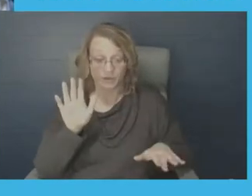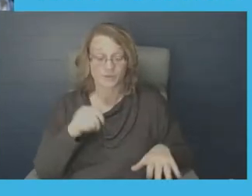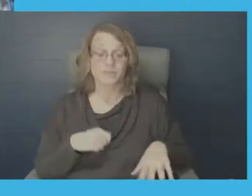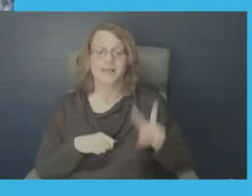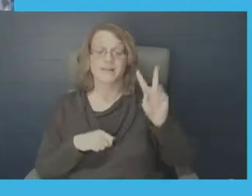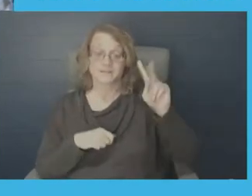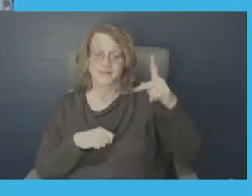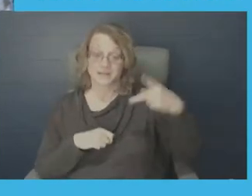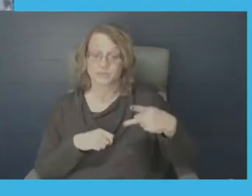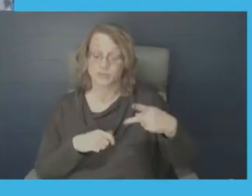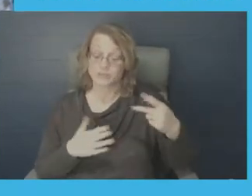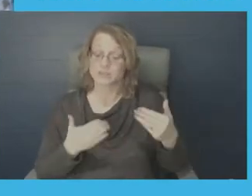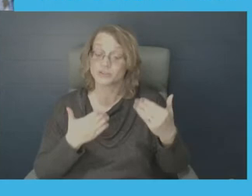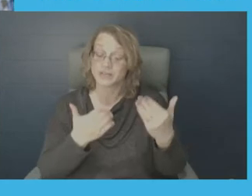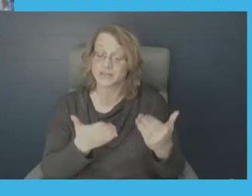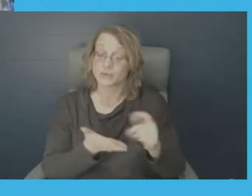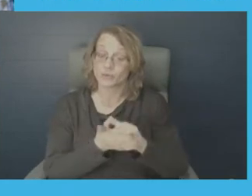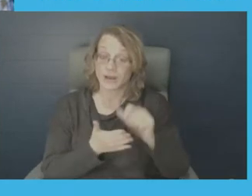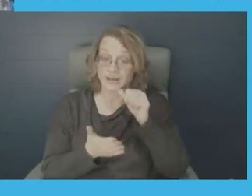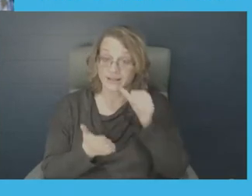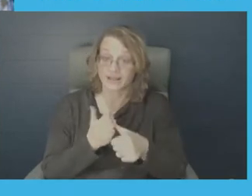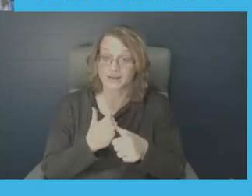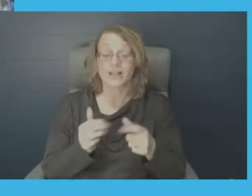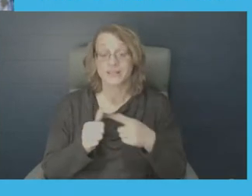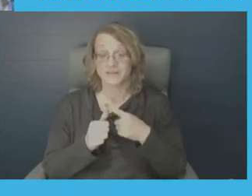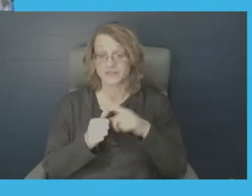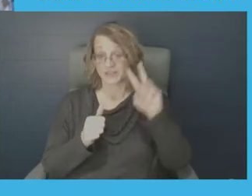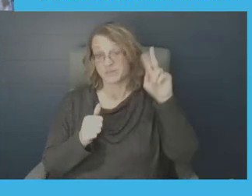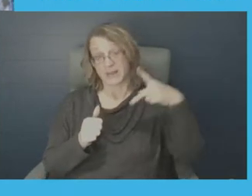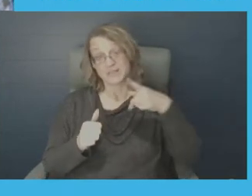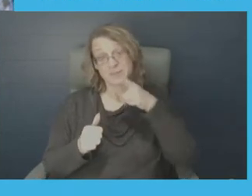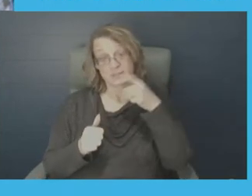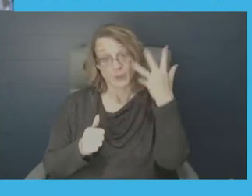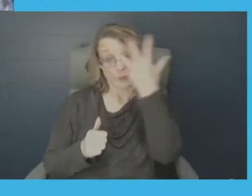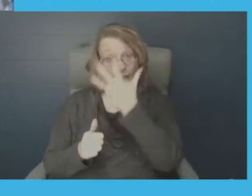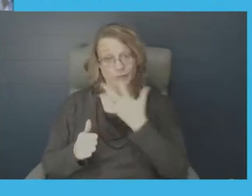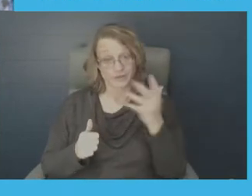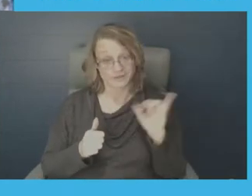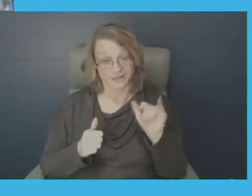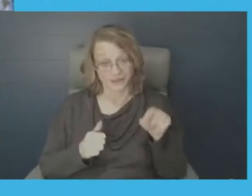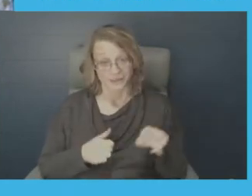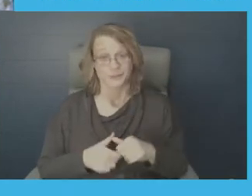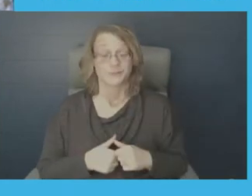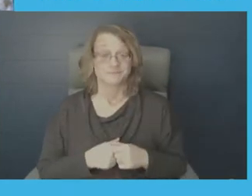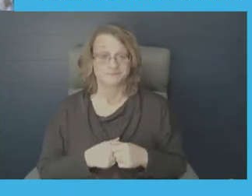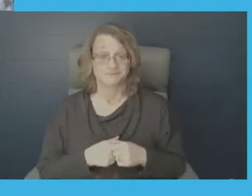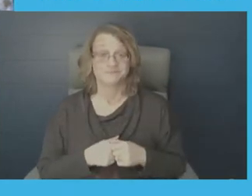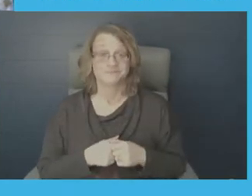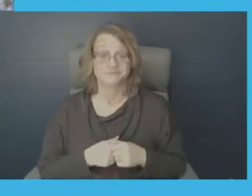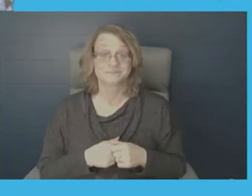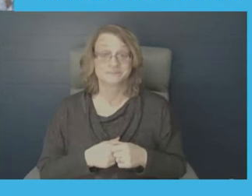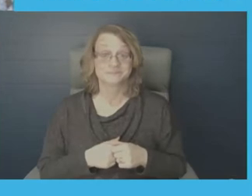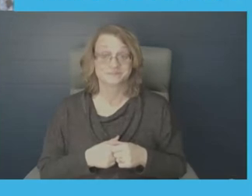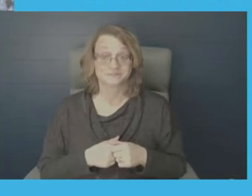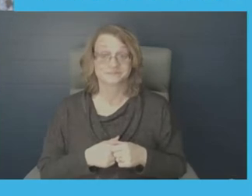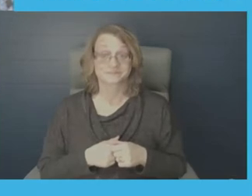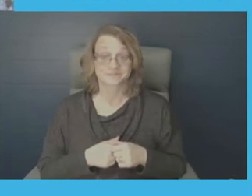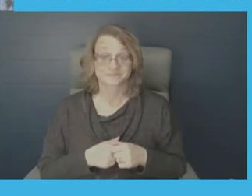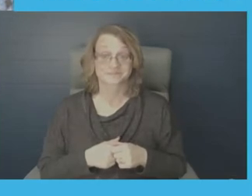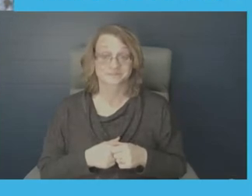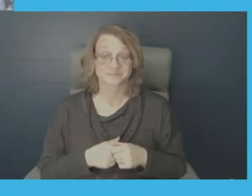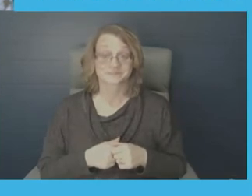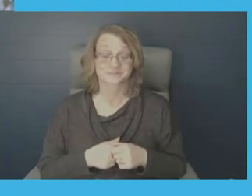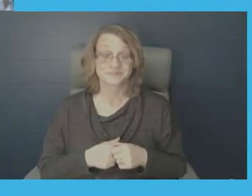While we were confirming her, a friend of mine, the vice president, suggested that I write a letter. She's the first vice president who looks like you.